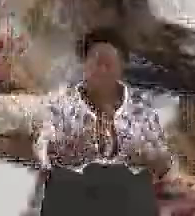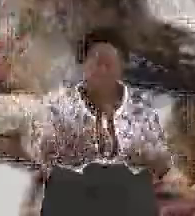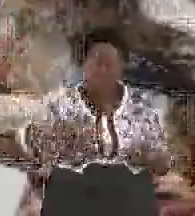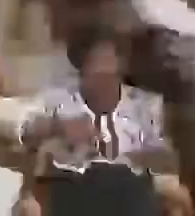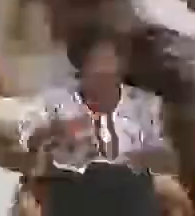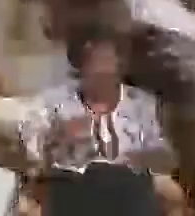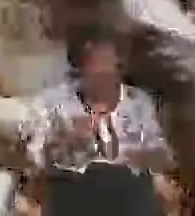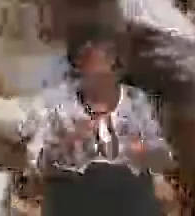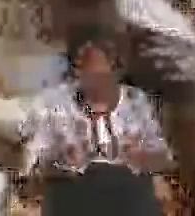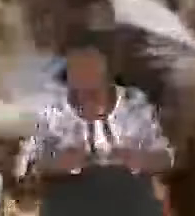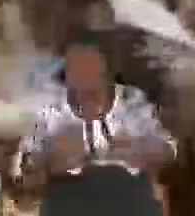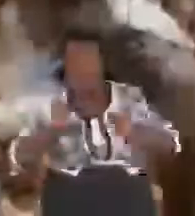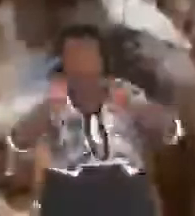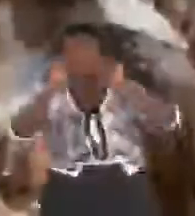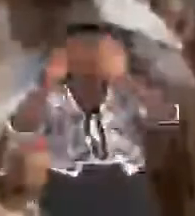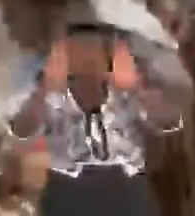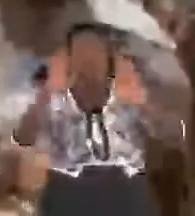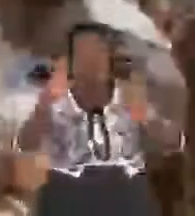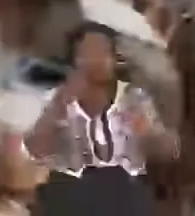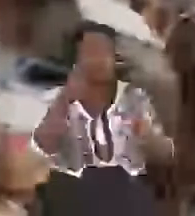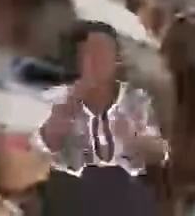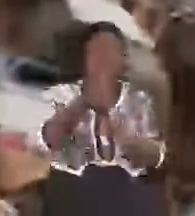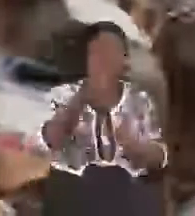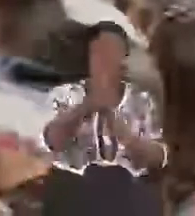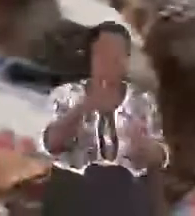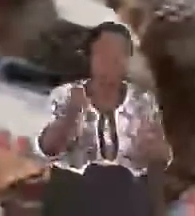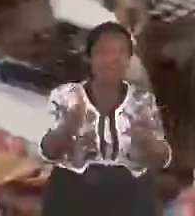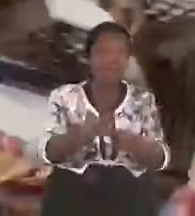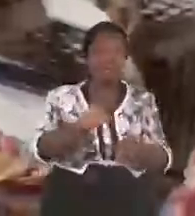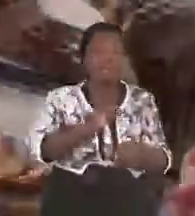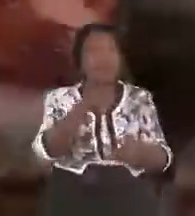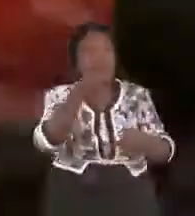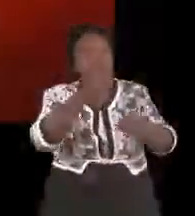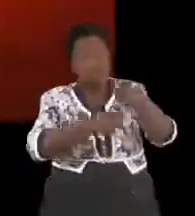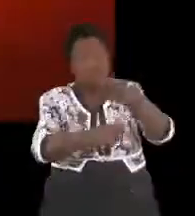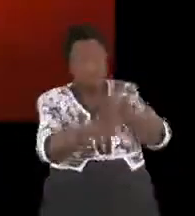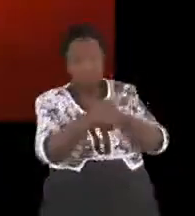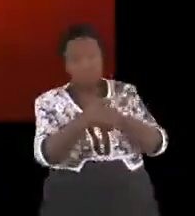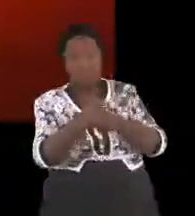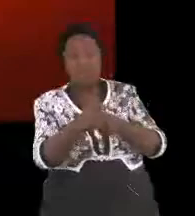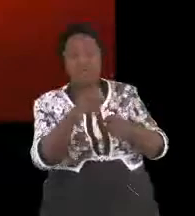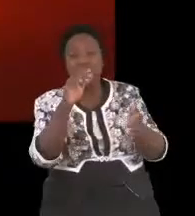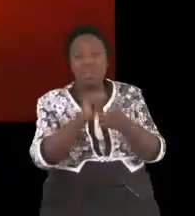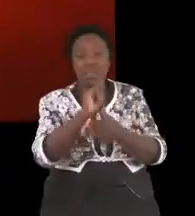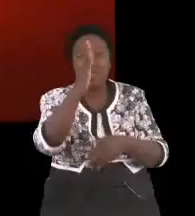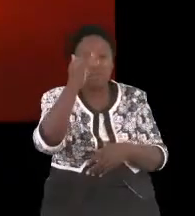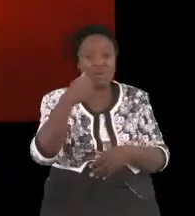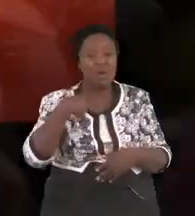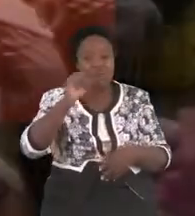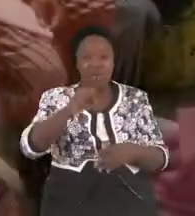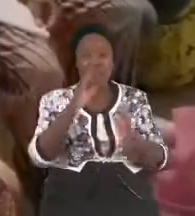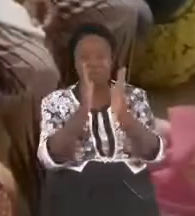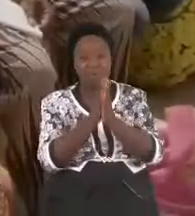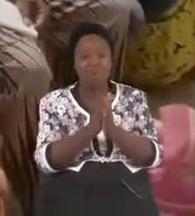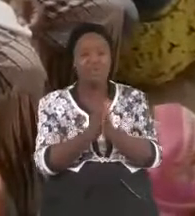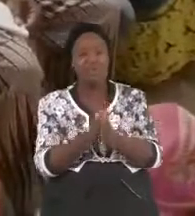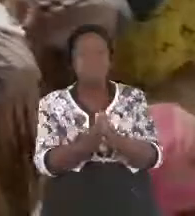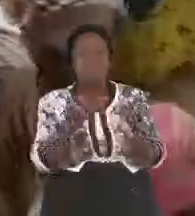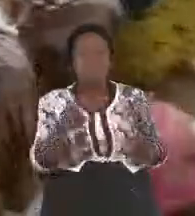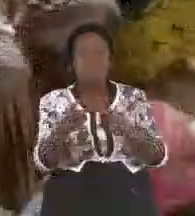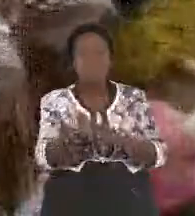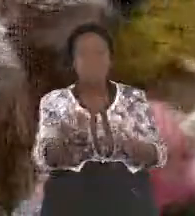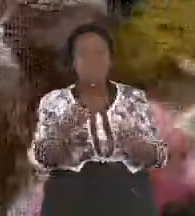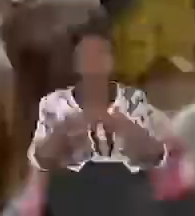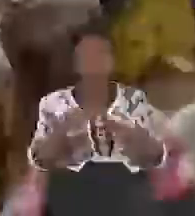surrendered himself as our substitute. That's why we can pray today and we can say, Oh